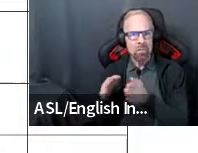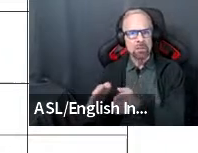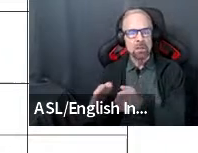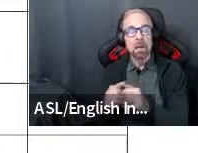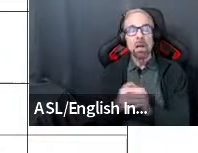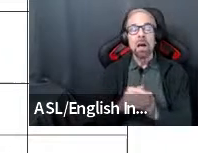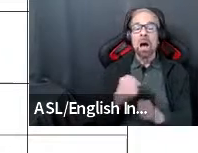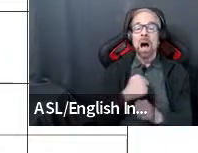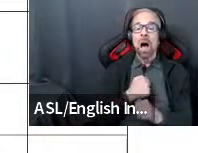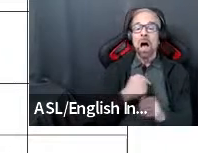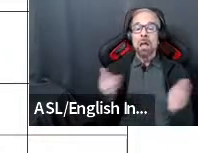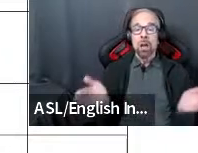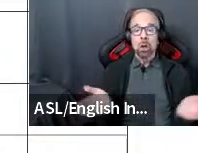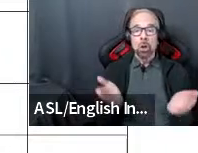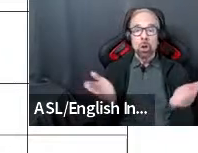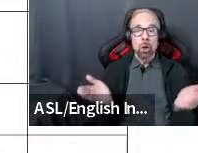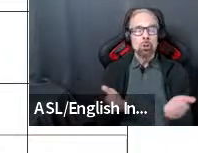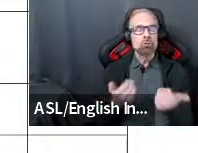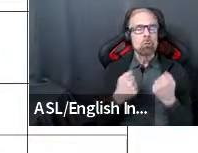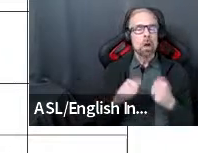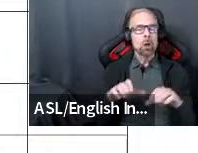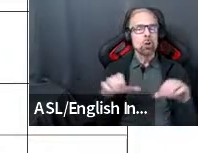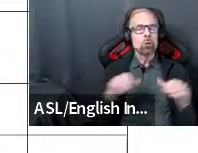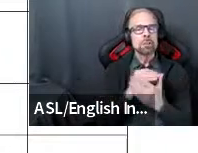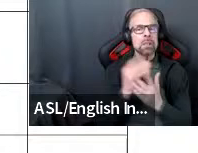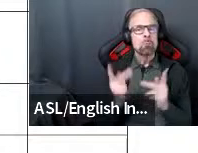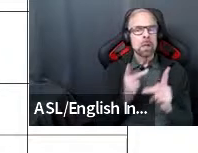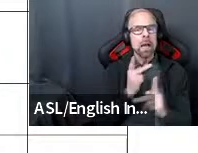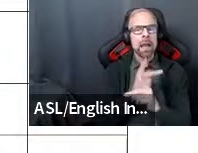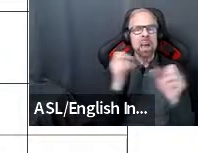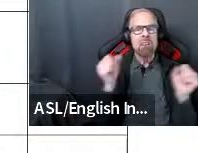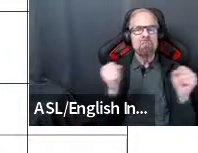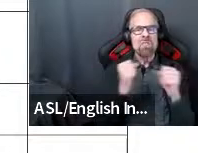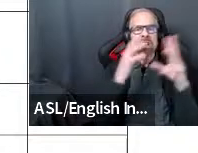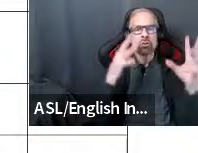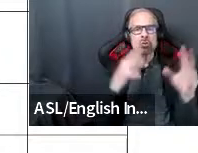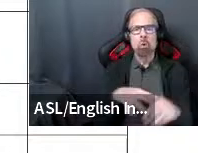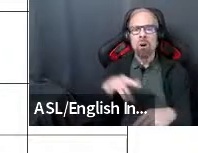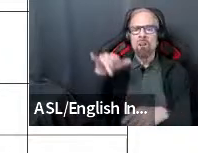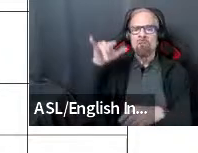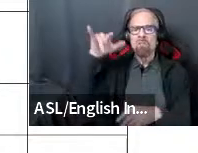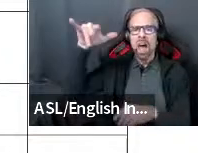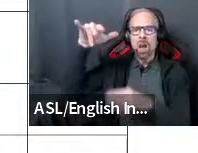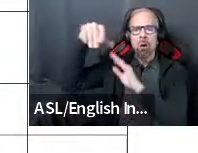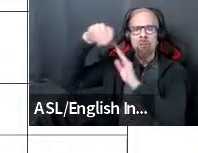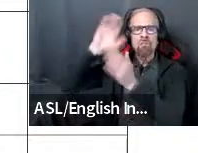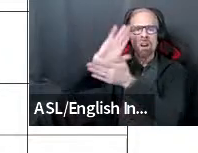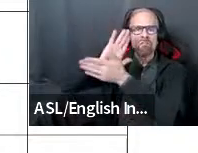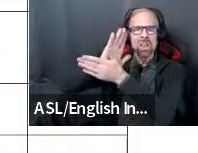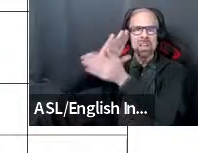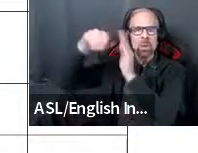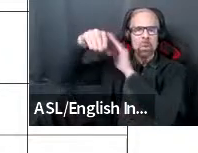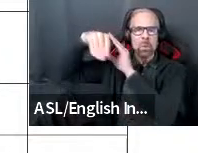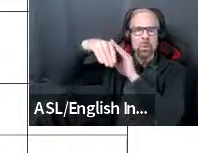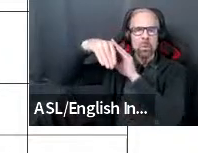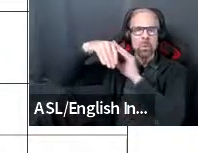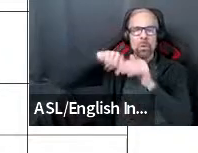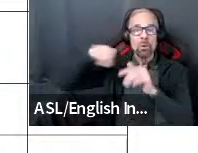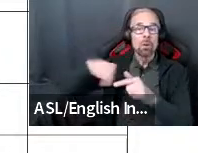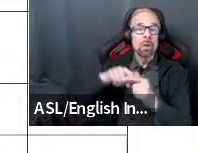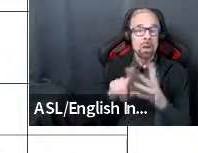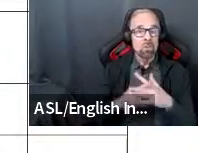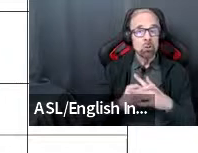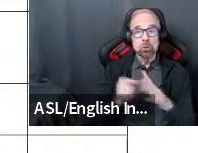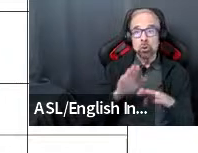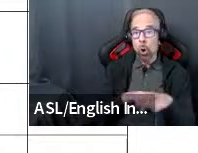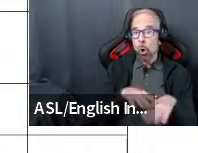would encourage trying to do some sort of visual flyover like thing that would say, okay, if you're starting on a bicycle from such and